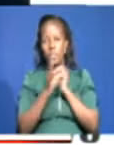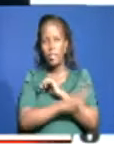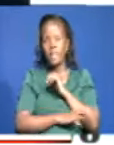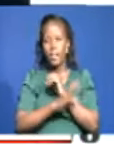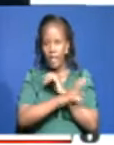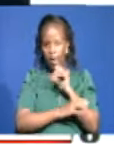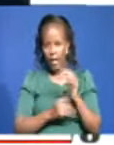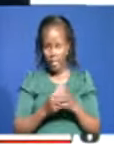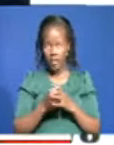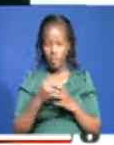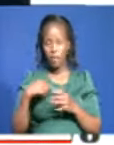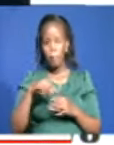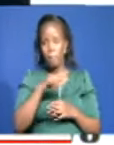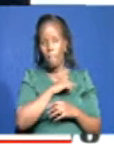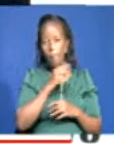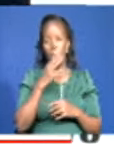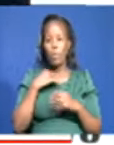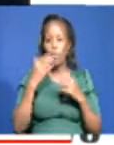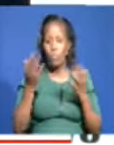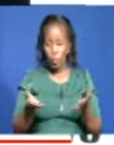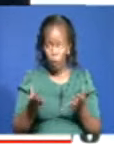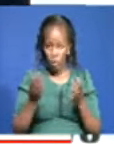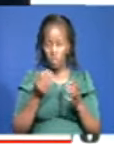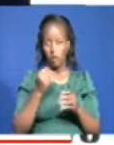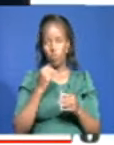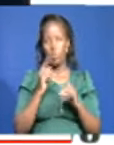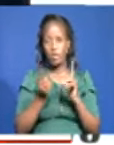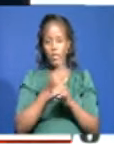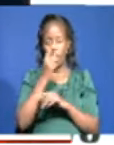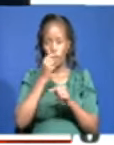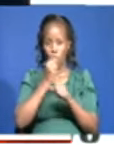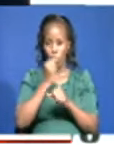down on dealing